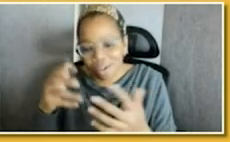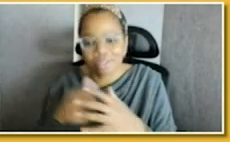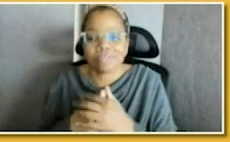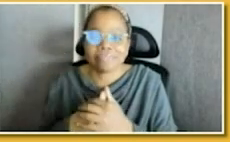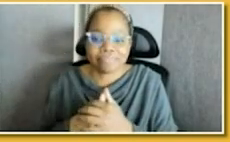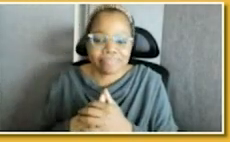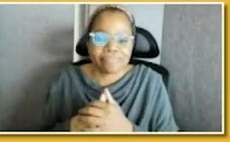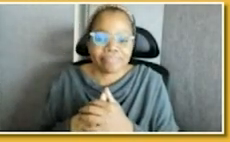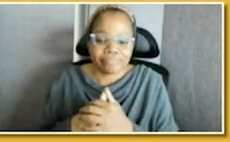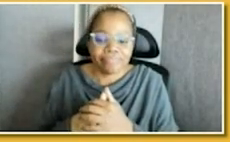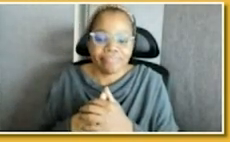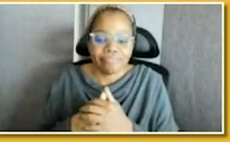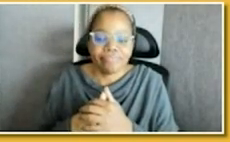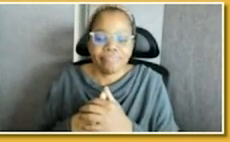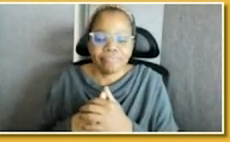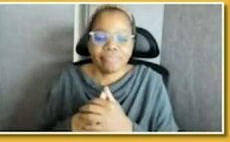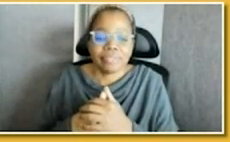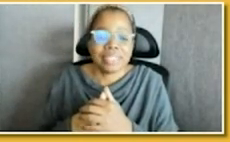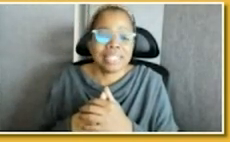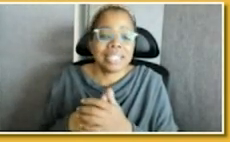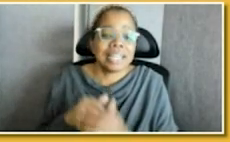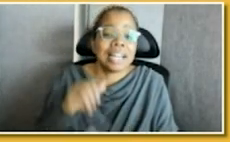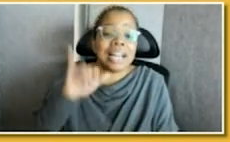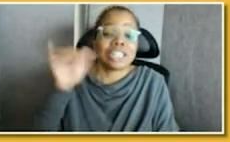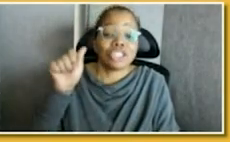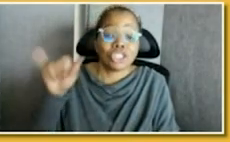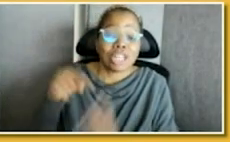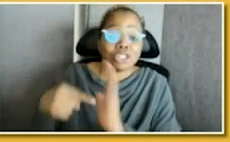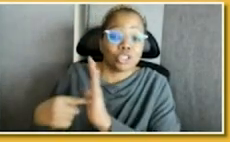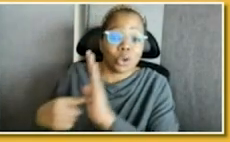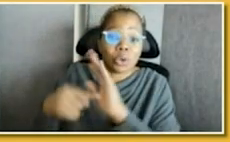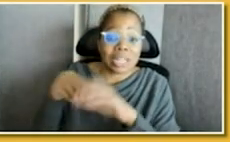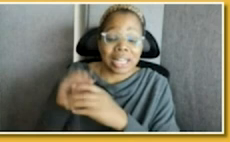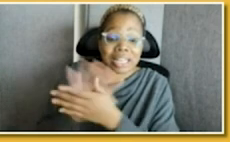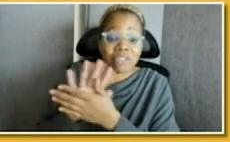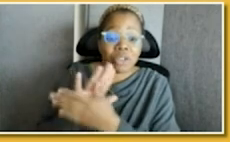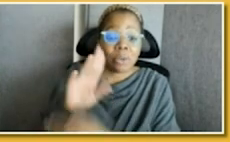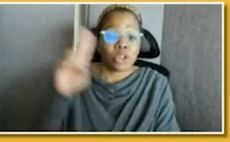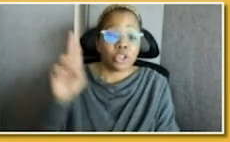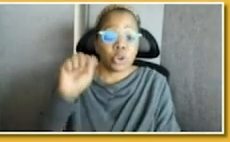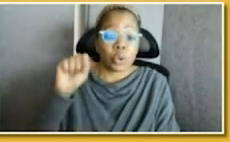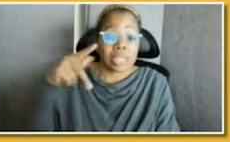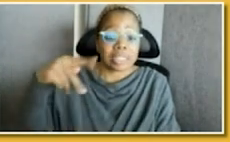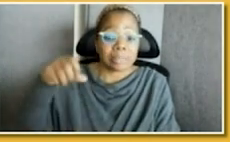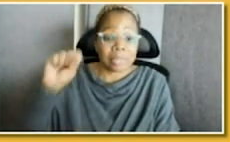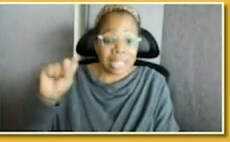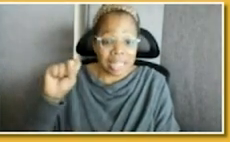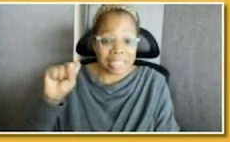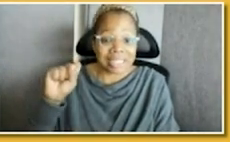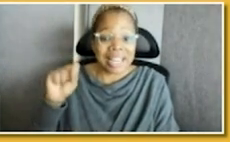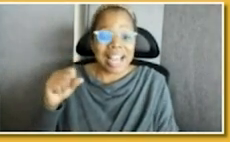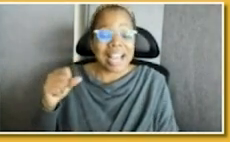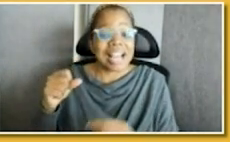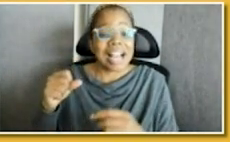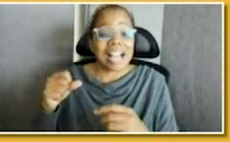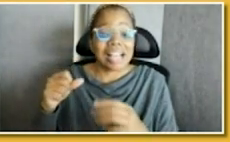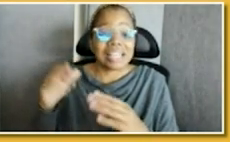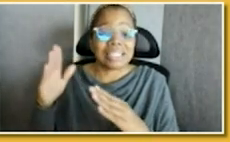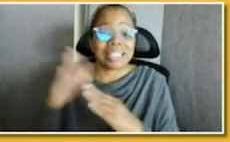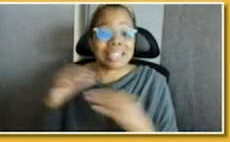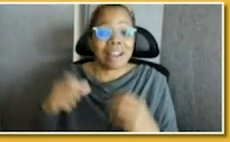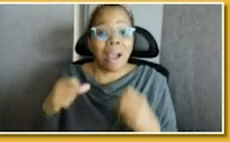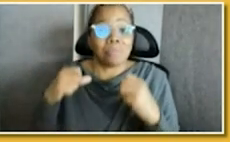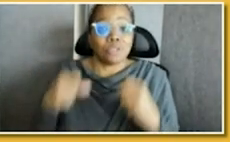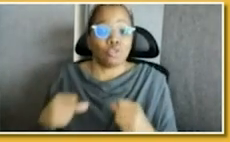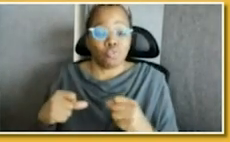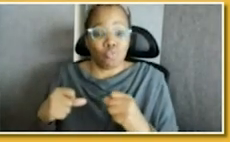and like Jay shows in his film, USPS is the trusted and visible form of the federal government in every community.